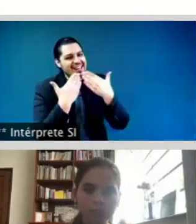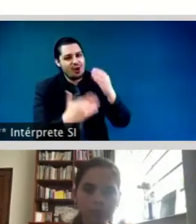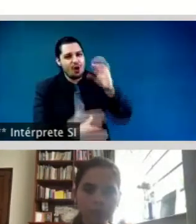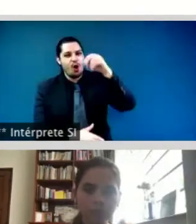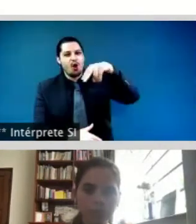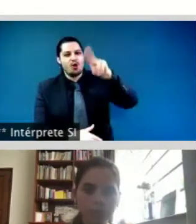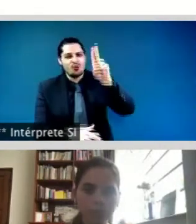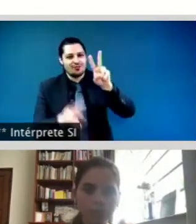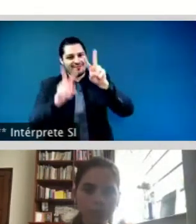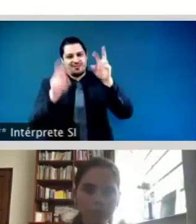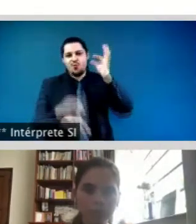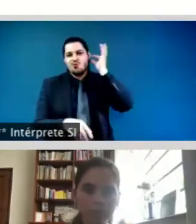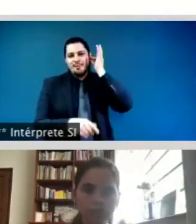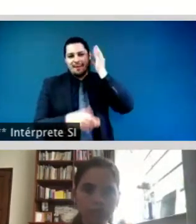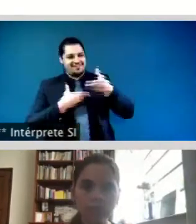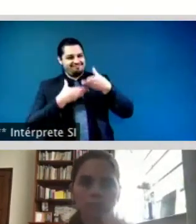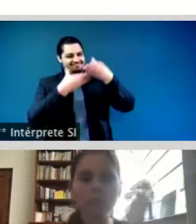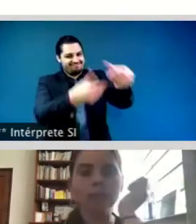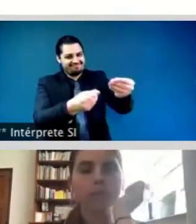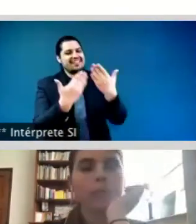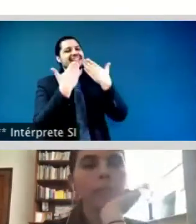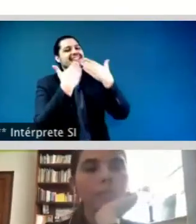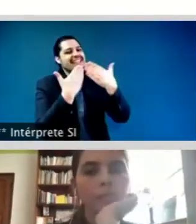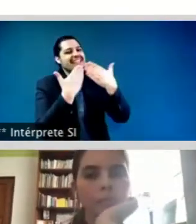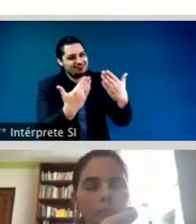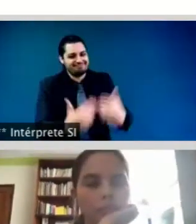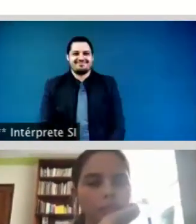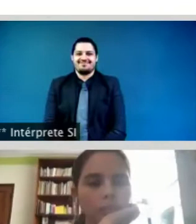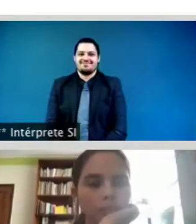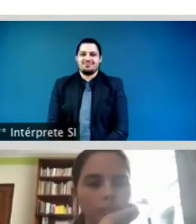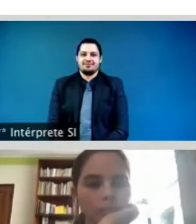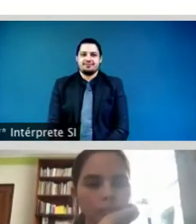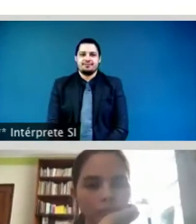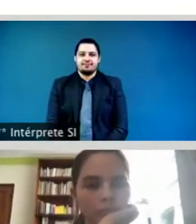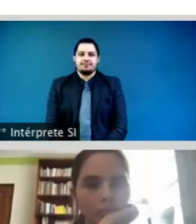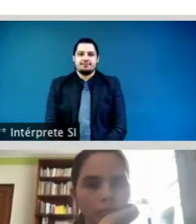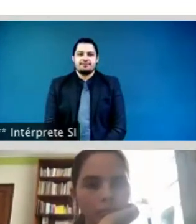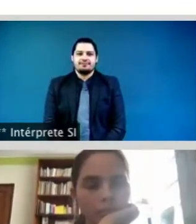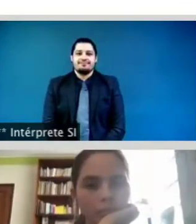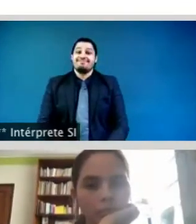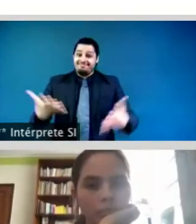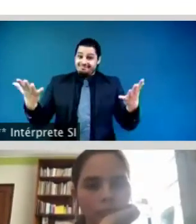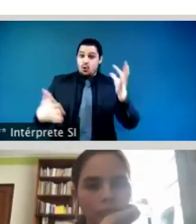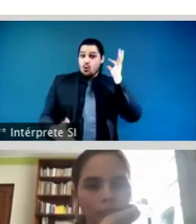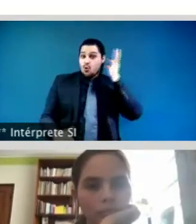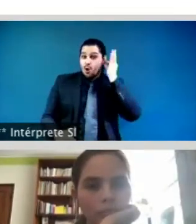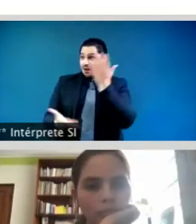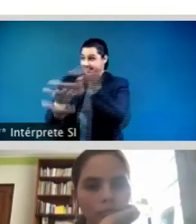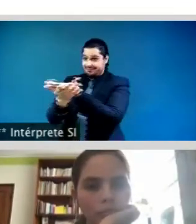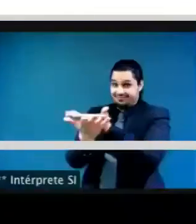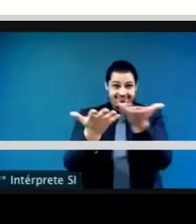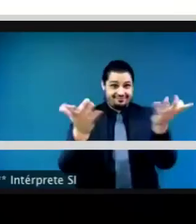in decision-making processes, be it in politics, be it in the private sector, being it at the household as